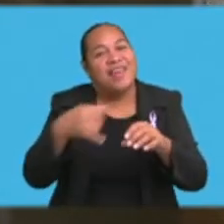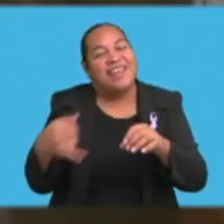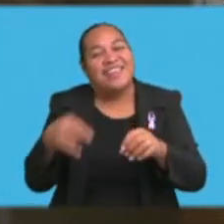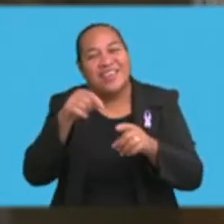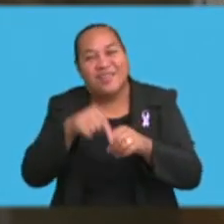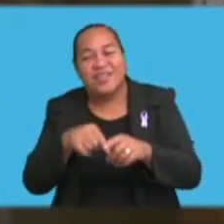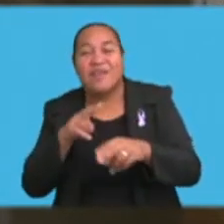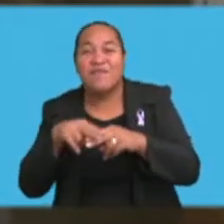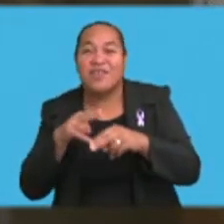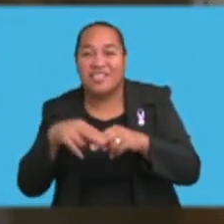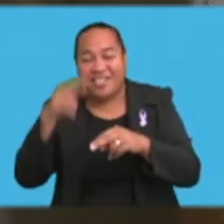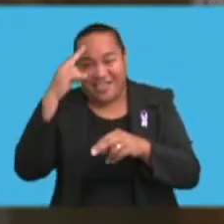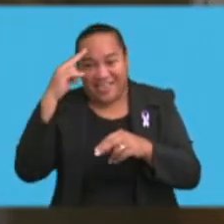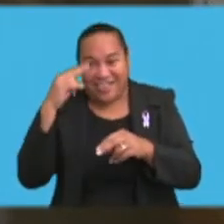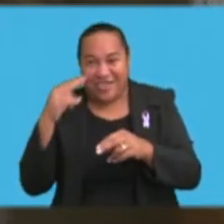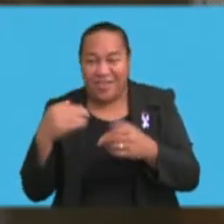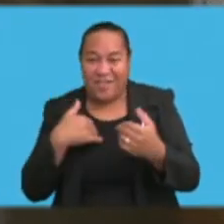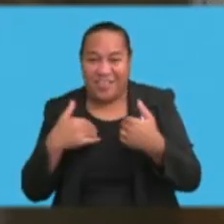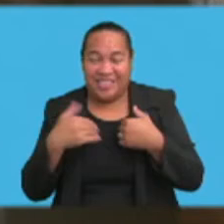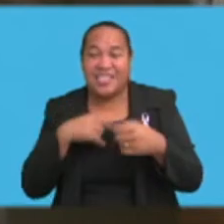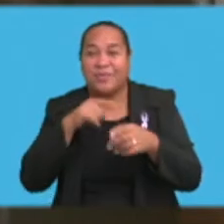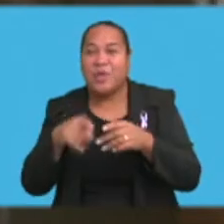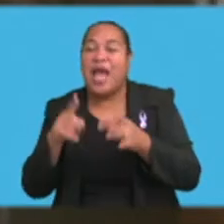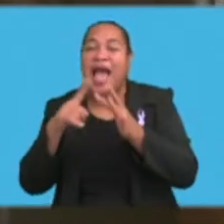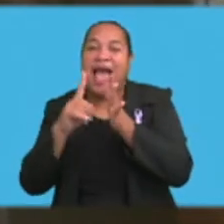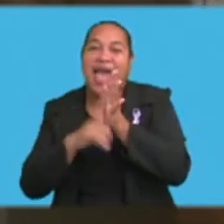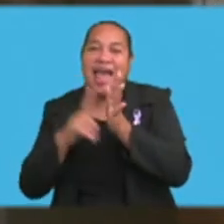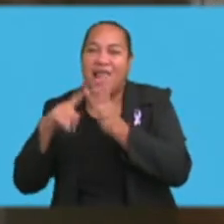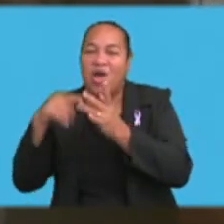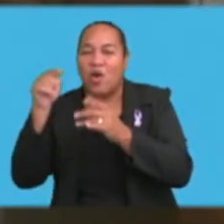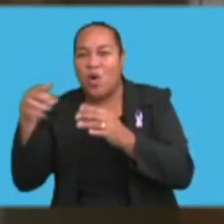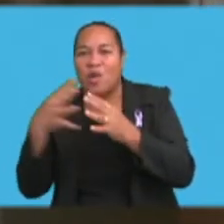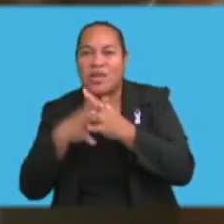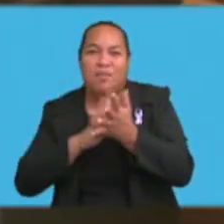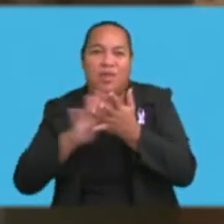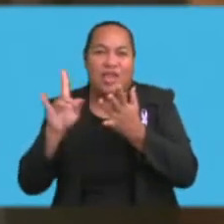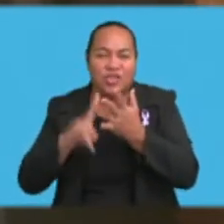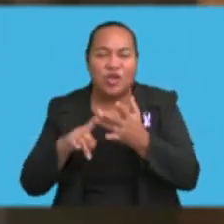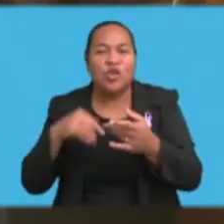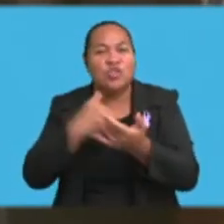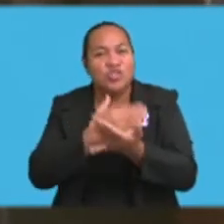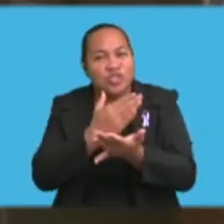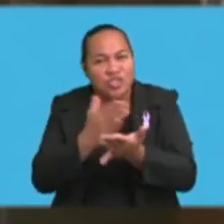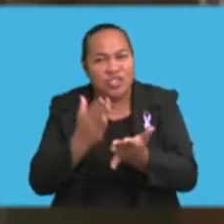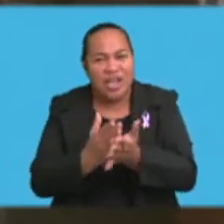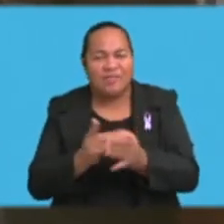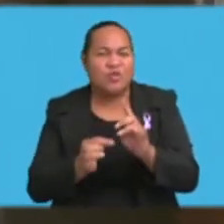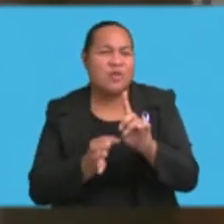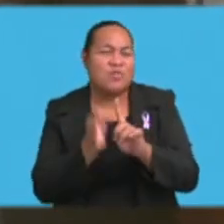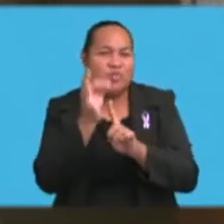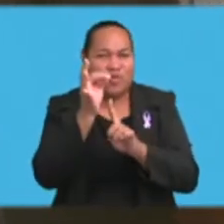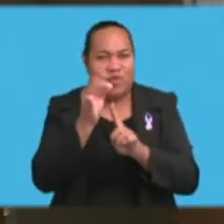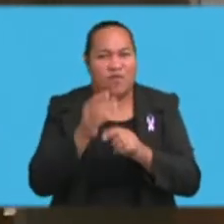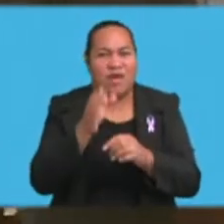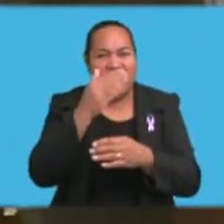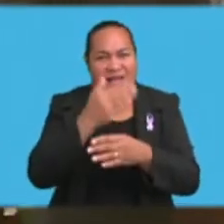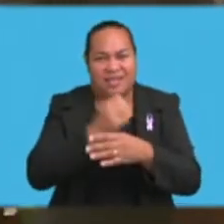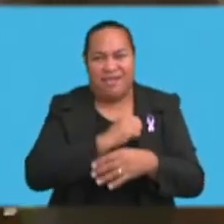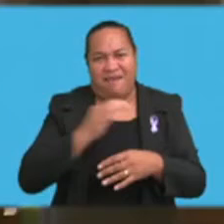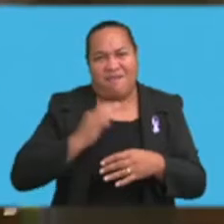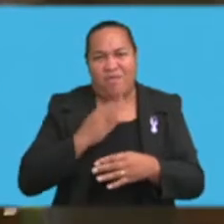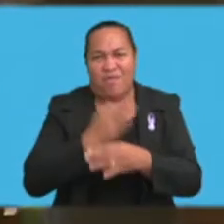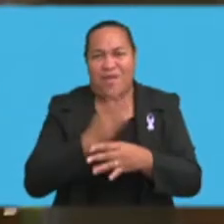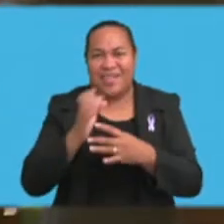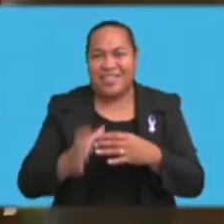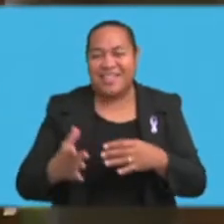University, WHO and the ILO to share knowledge and resources improving workers' health. This becomes very important for us.